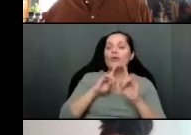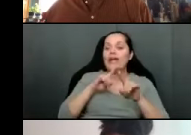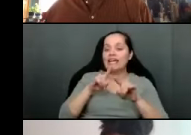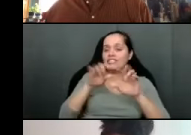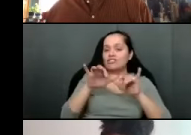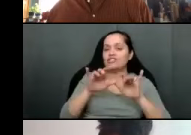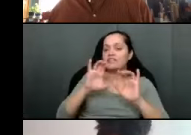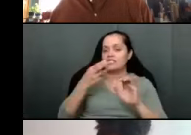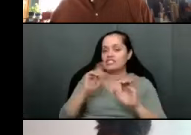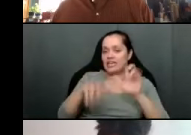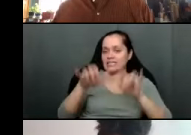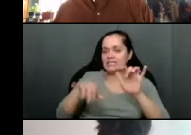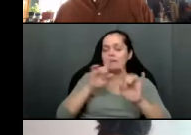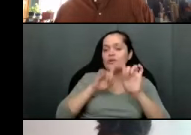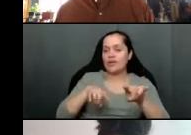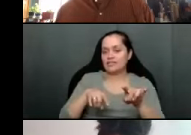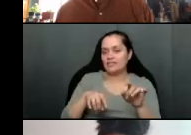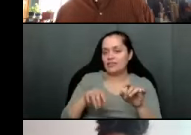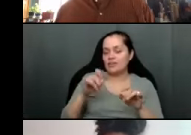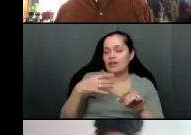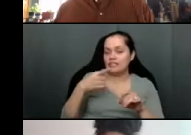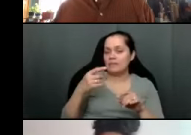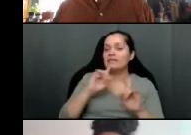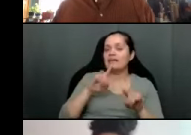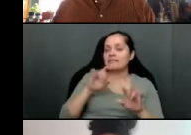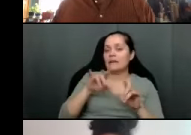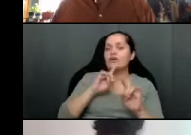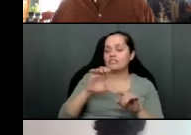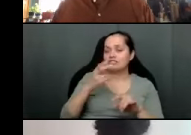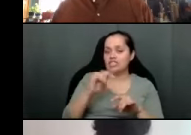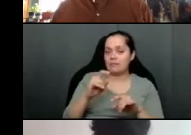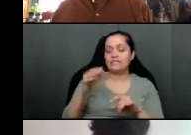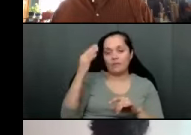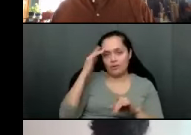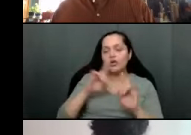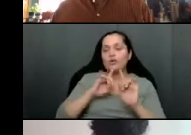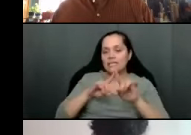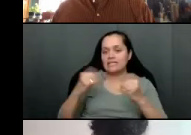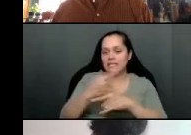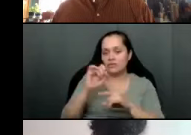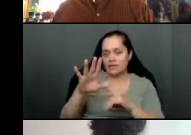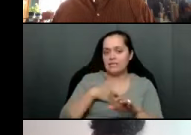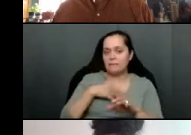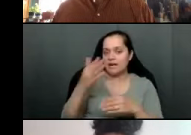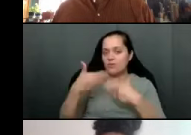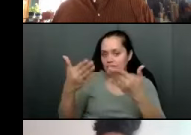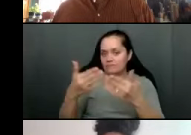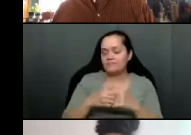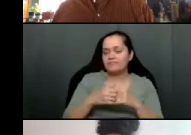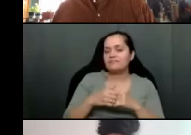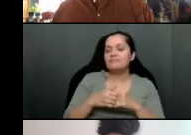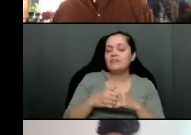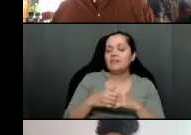the chat. And this will be how I know if you were here today. Okay, this will be my record. And